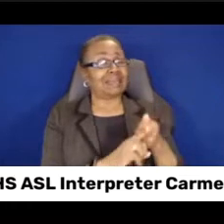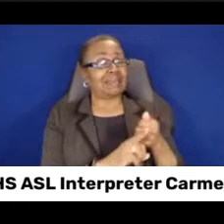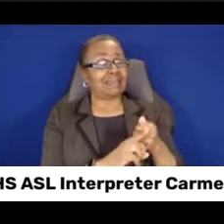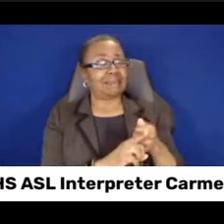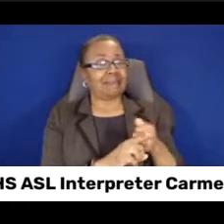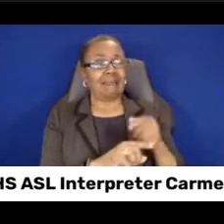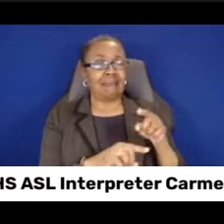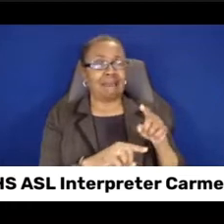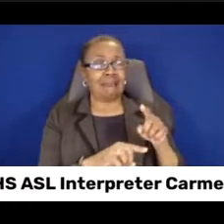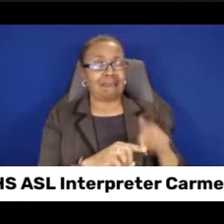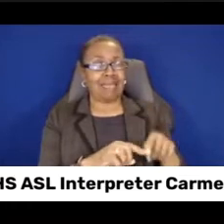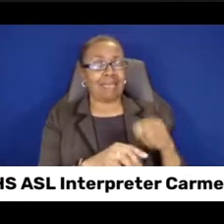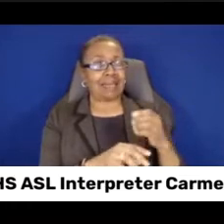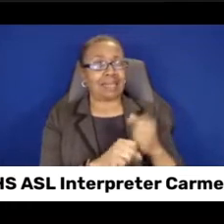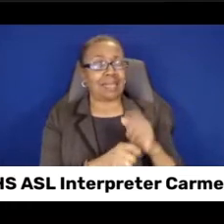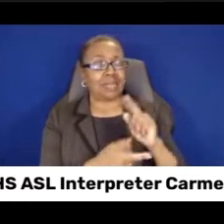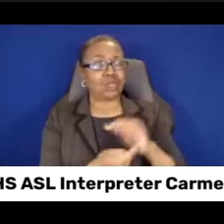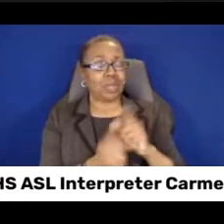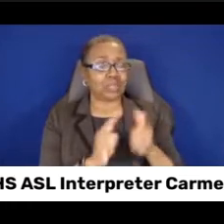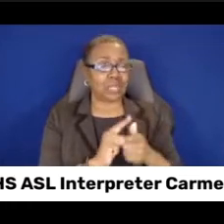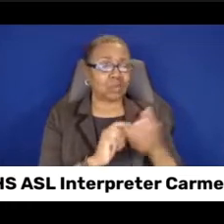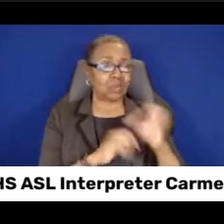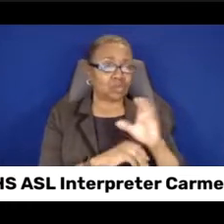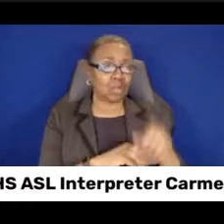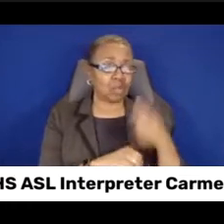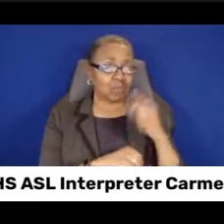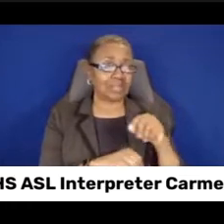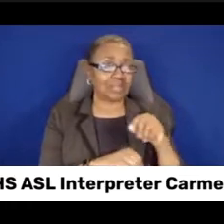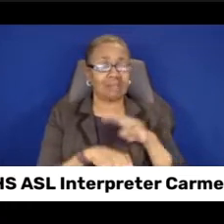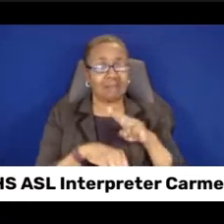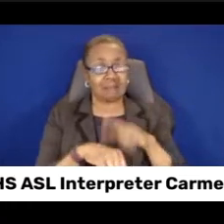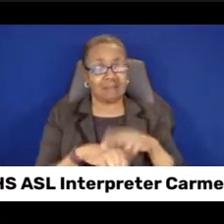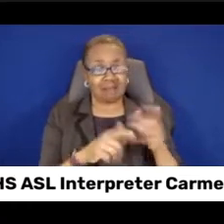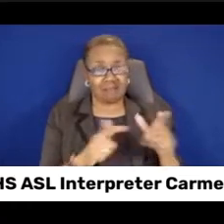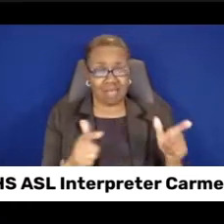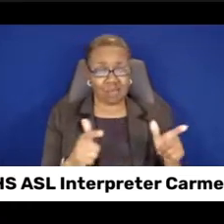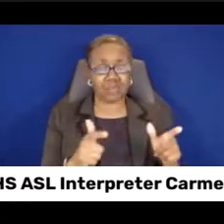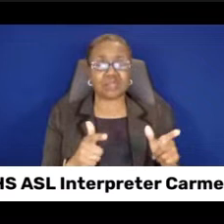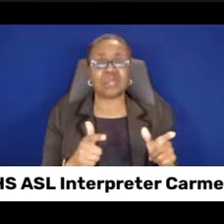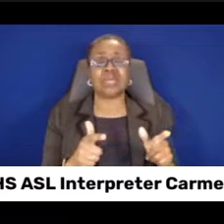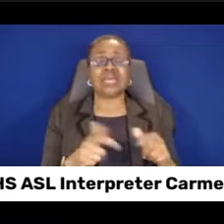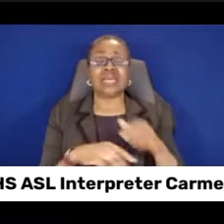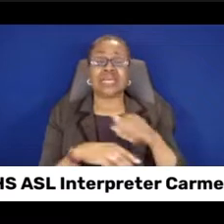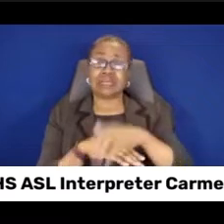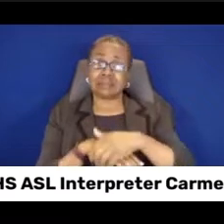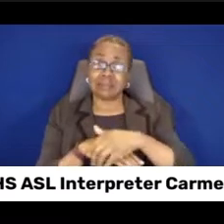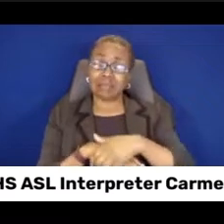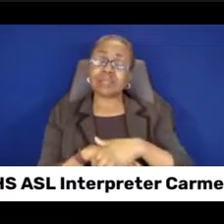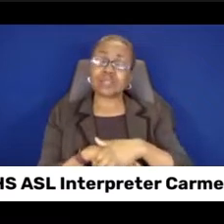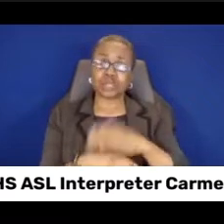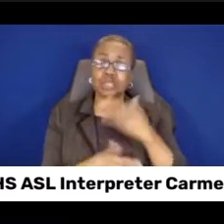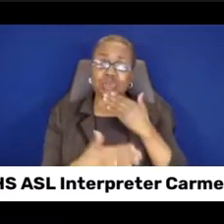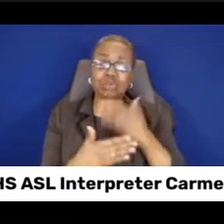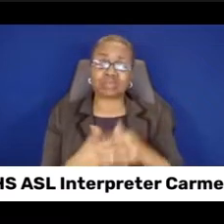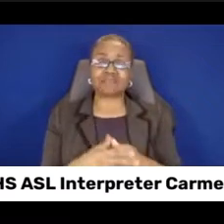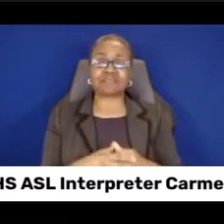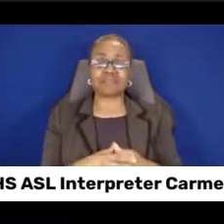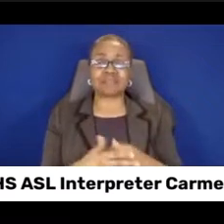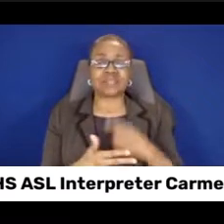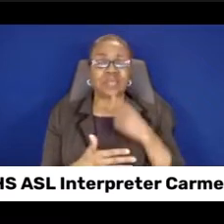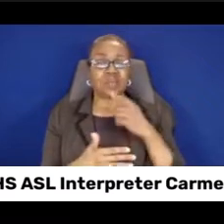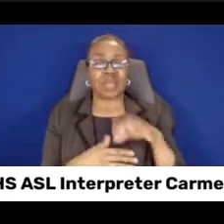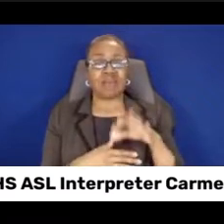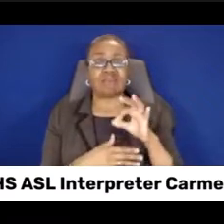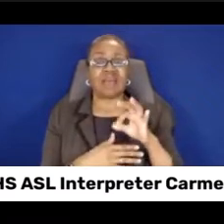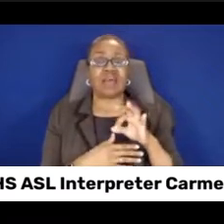can't get a translator in Chicago for his native language, but his English is pretty good. He says, when I